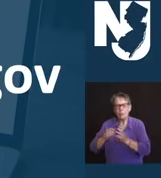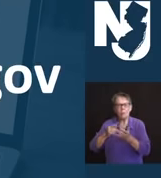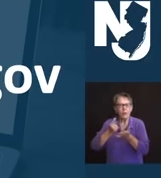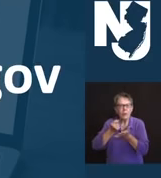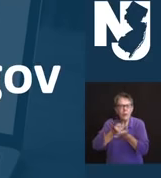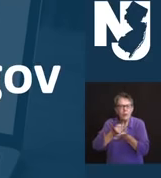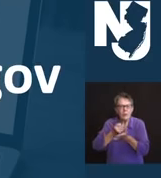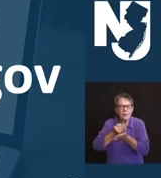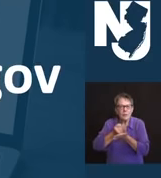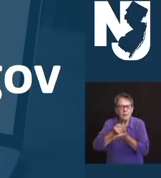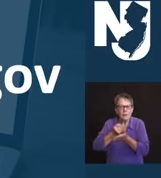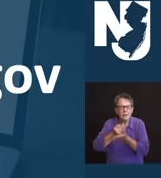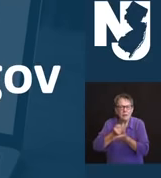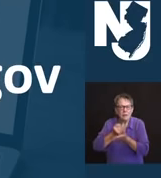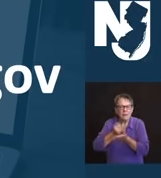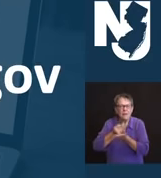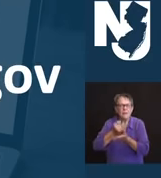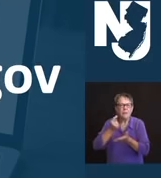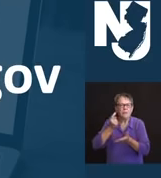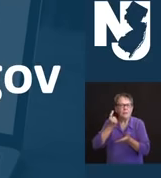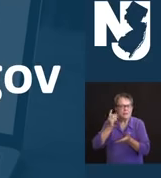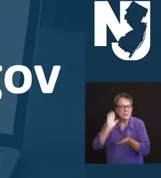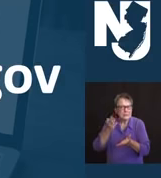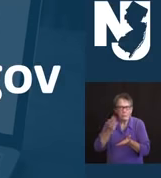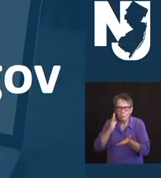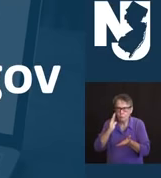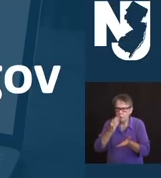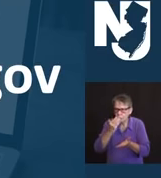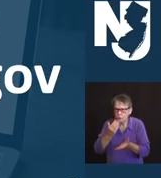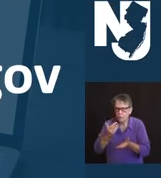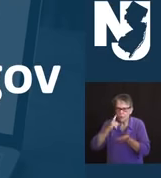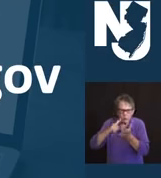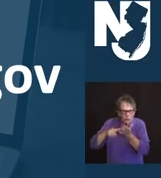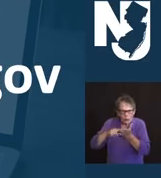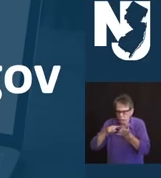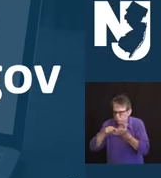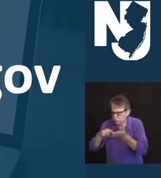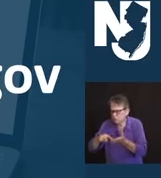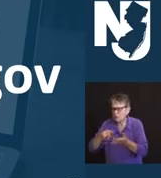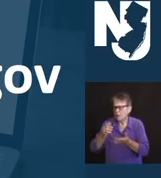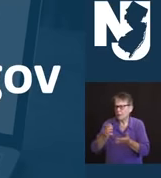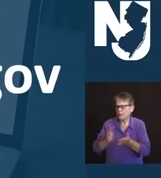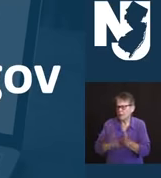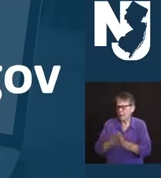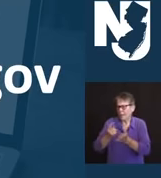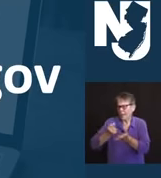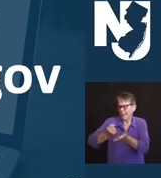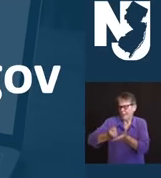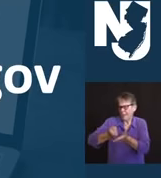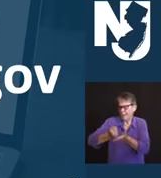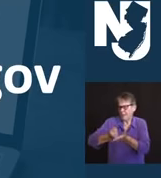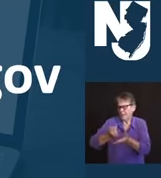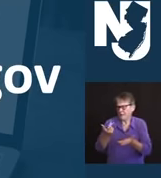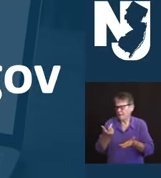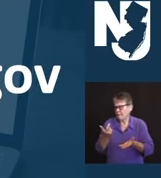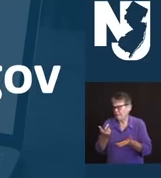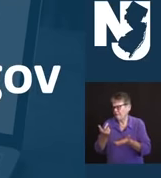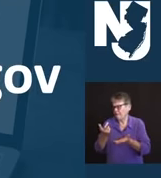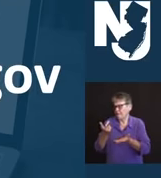promising activity there. And Lilly is not alone, but Lilly stands out, and wanted to give them a shout out.